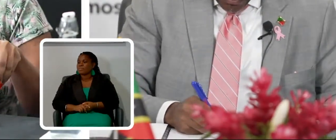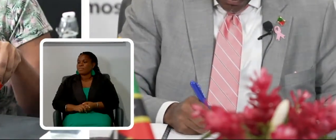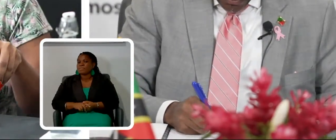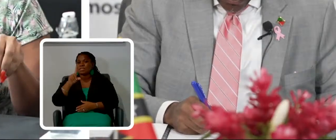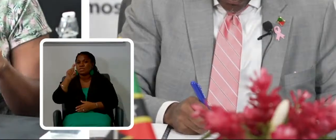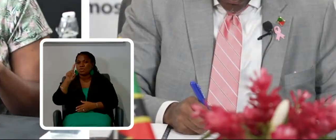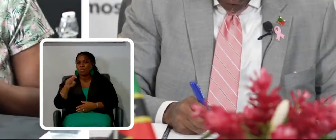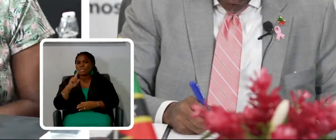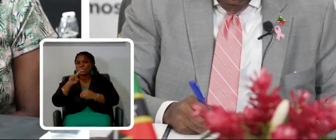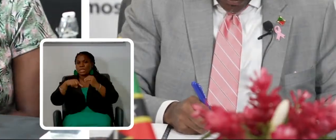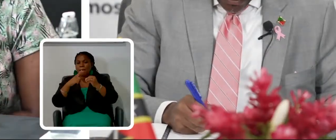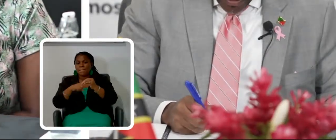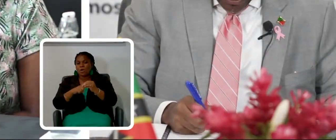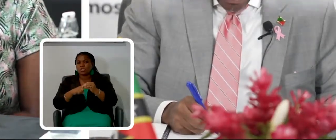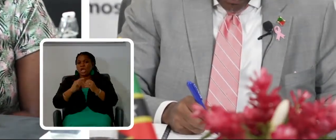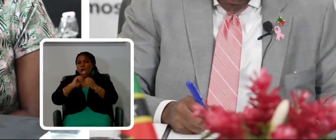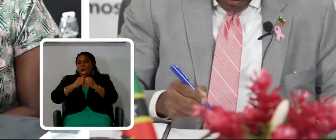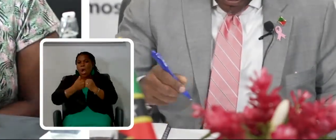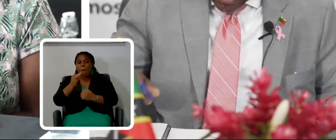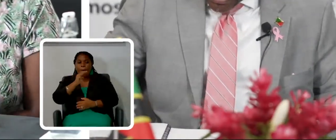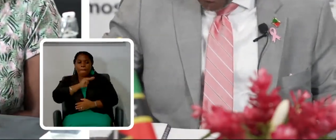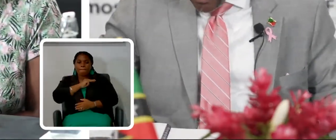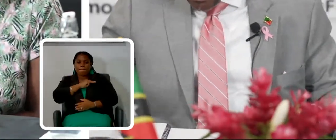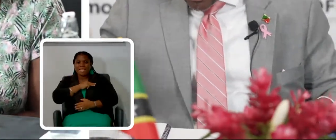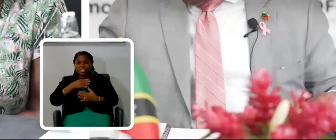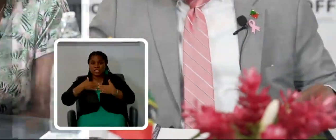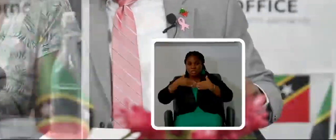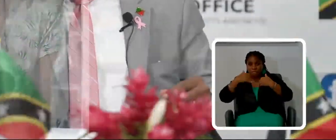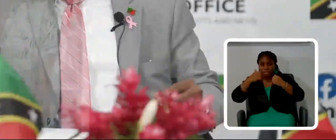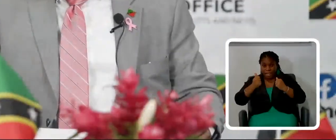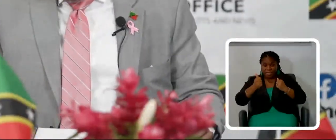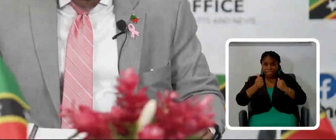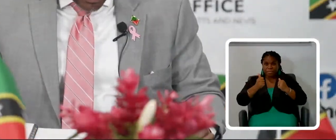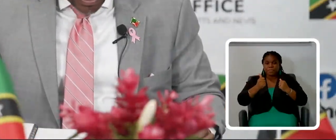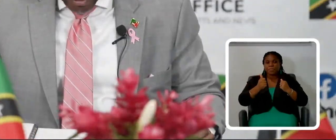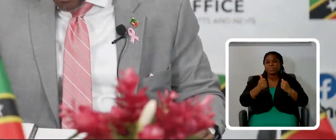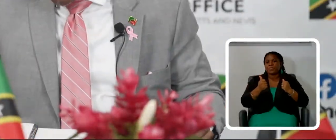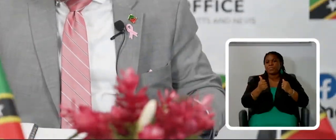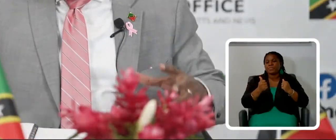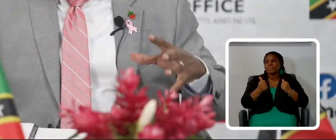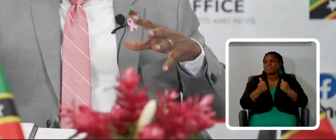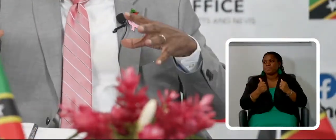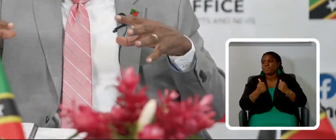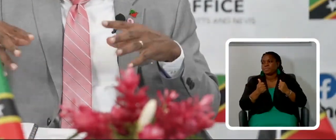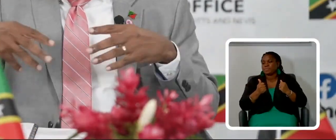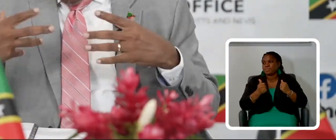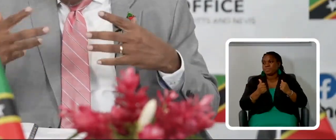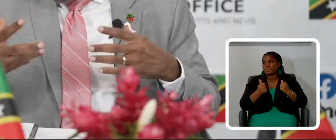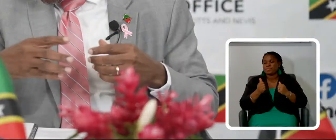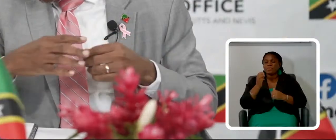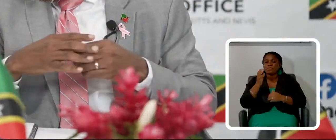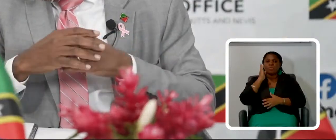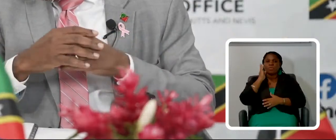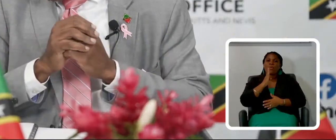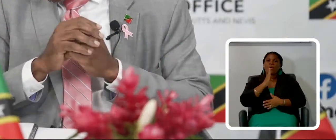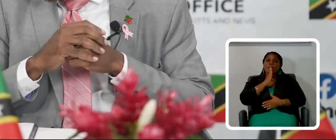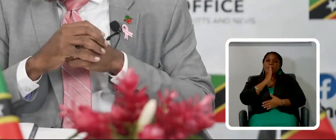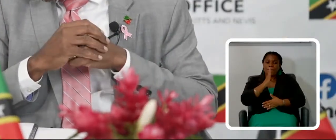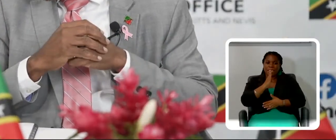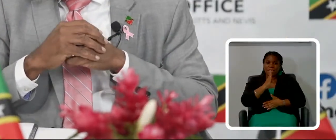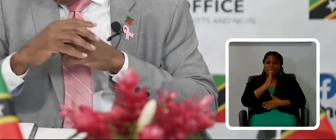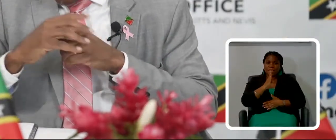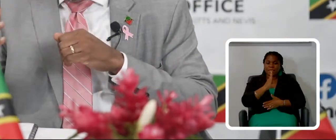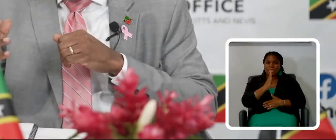here locally to deal with this issue? That's a very, very good question. We'll be collaborating with PAHO and